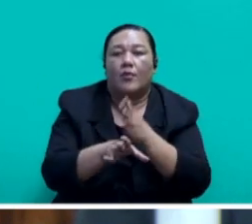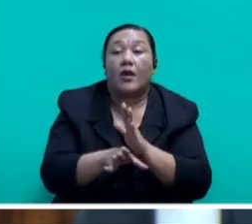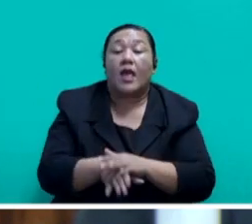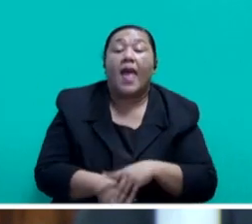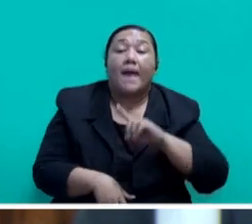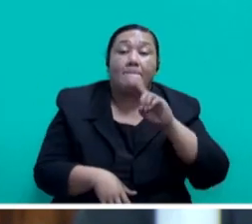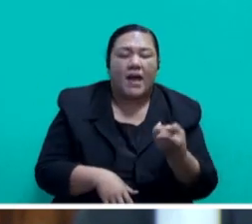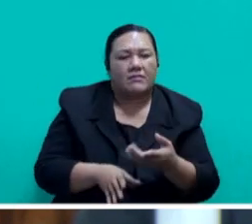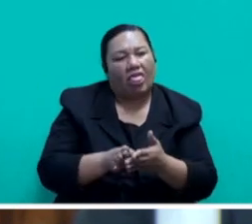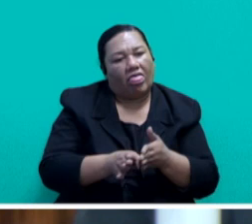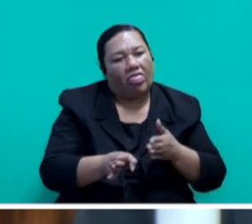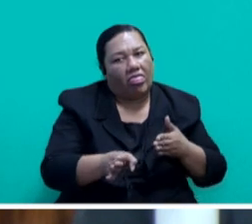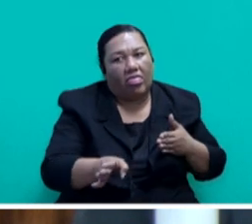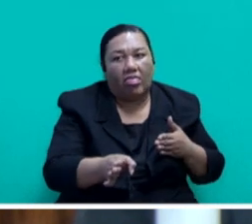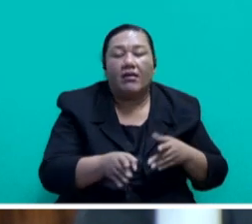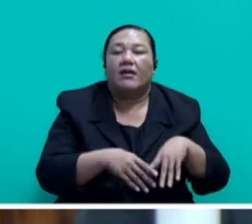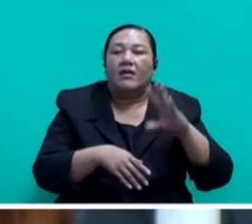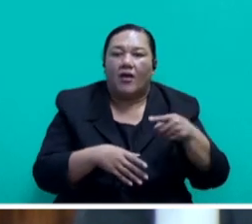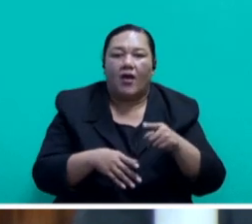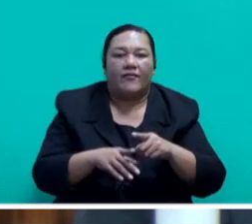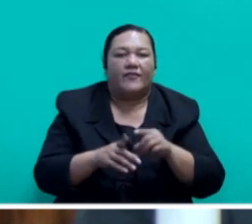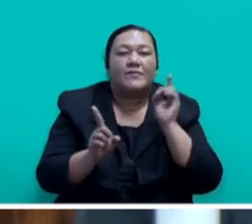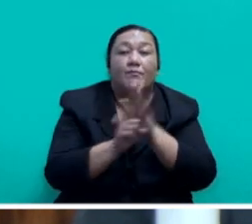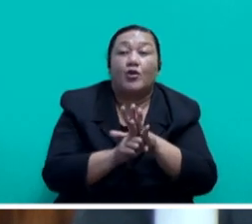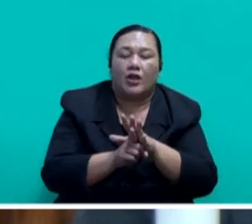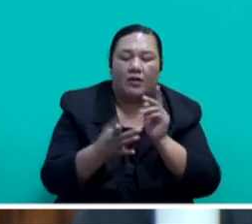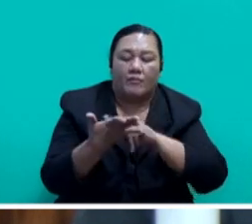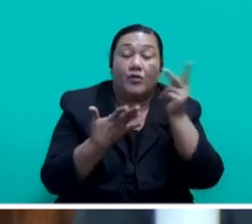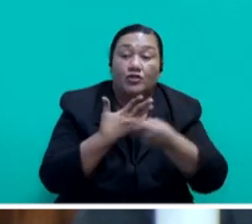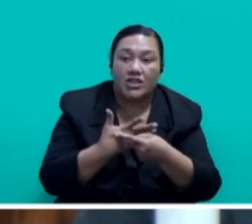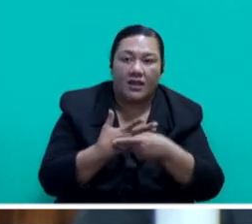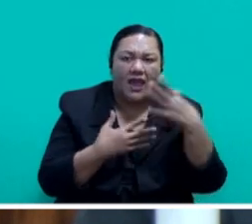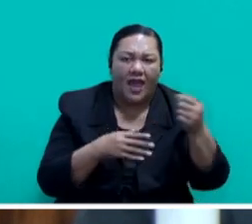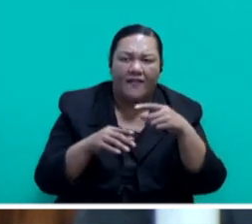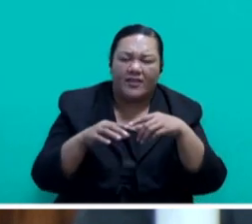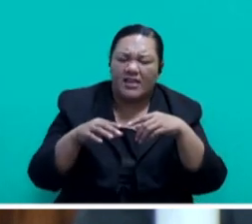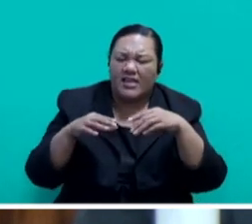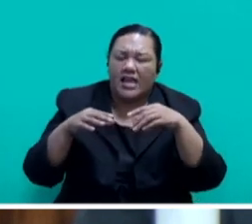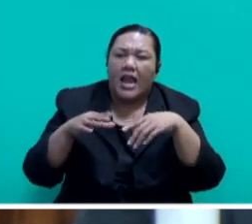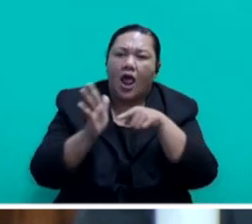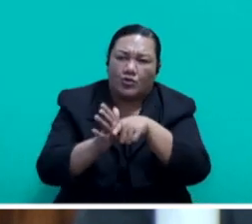in crucial capital projects, such as the Lautoka City swimming pool.